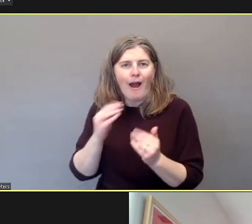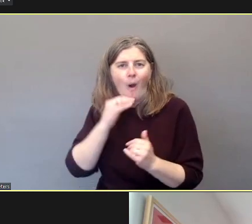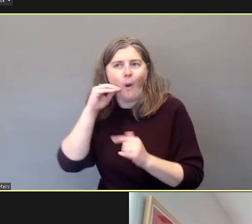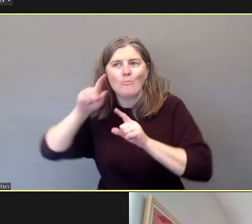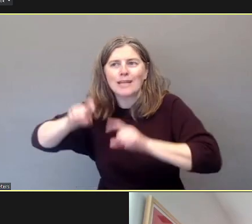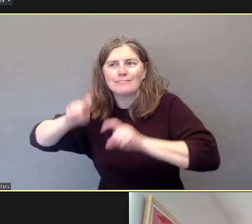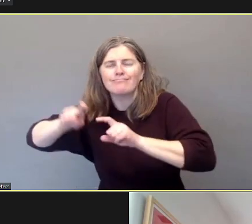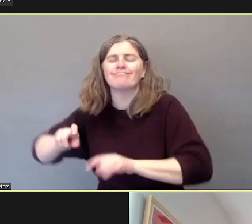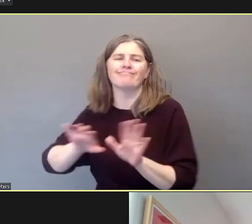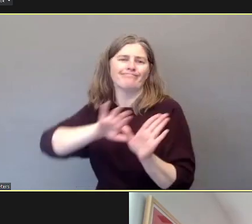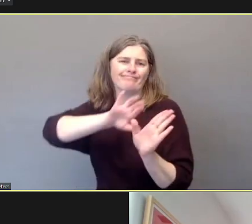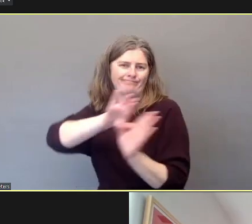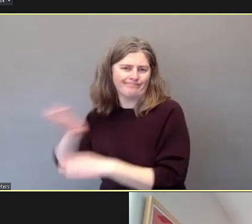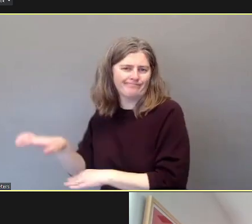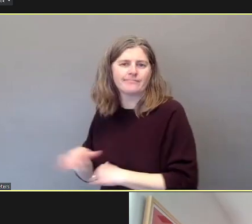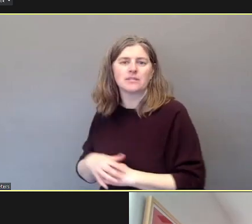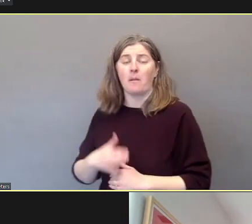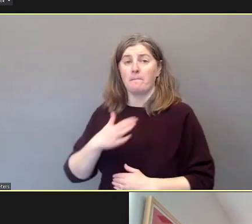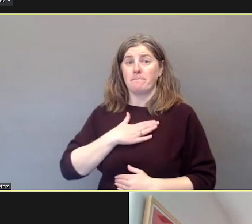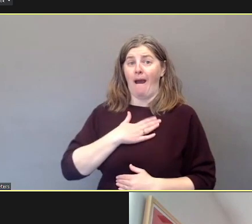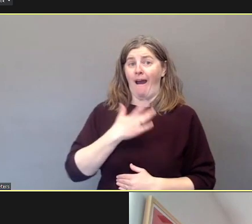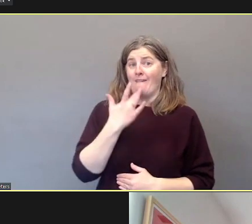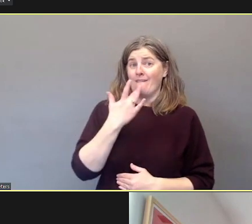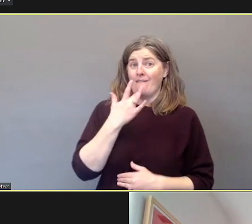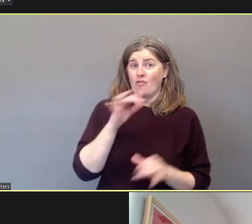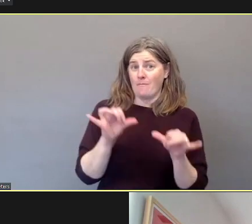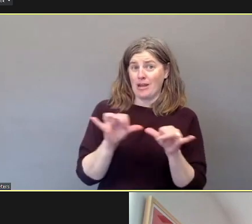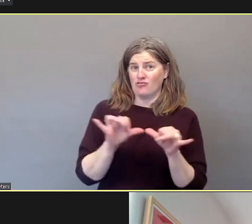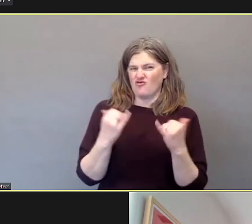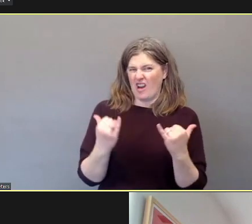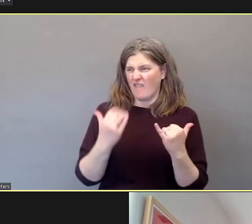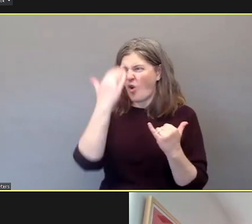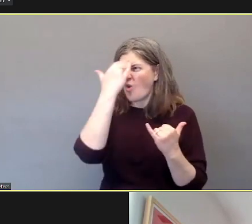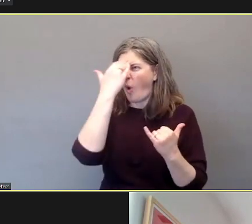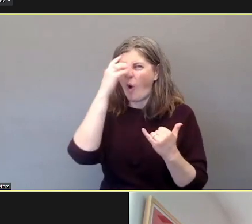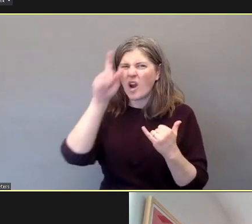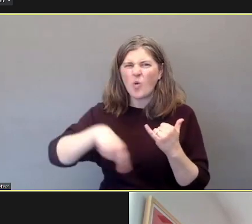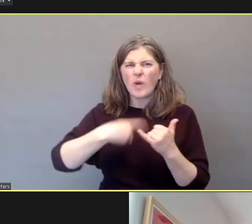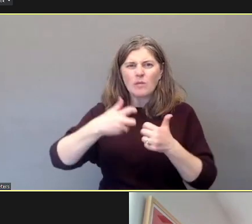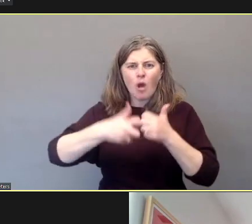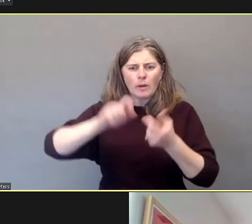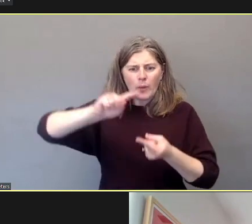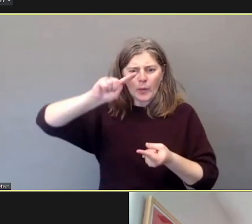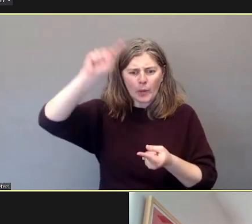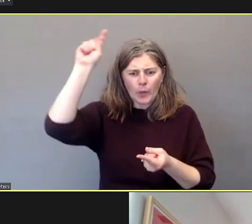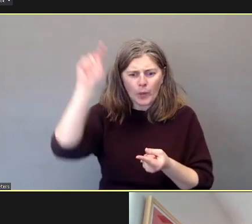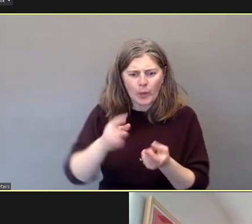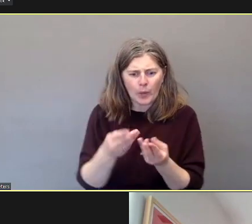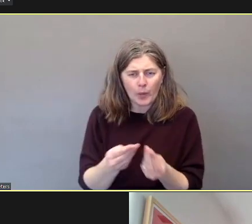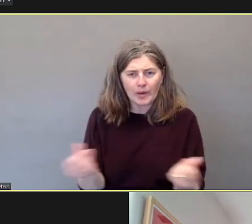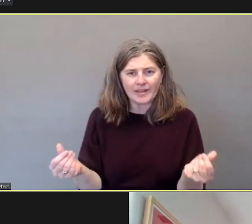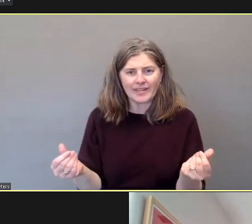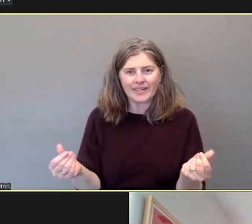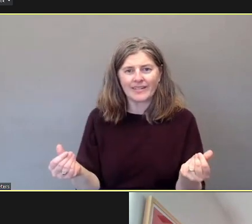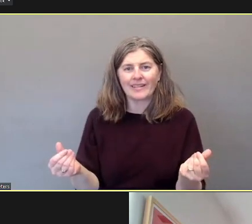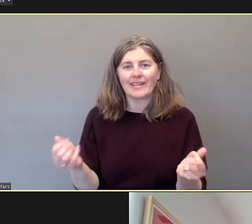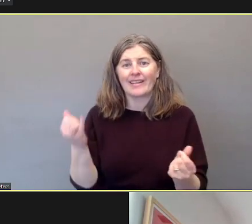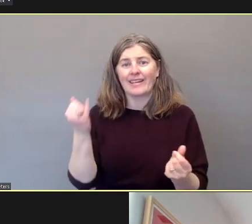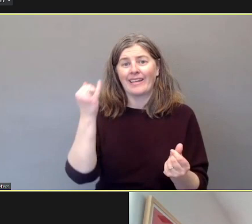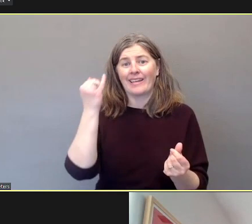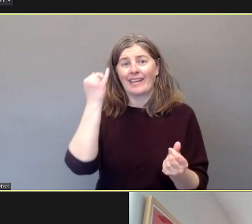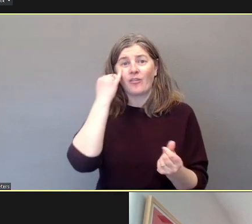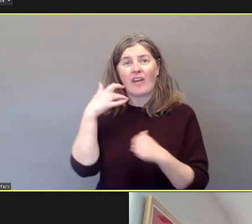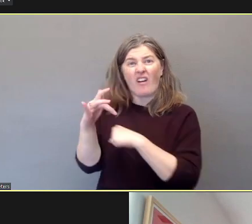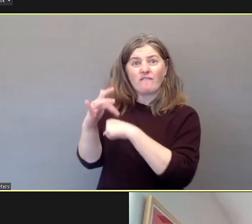I think if, my favorite metrics right now for knowing when the trouble is over in New Mexico is when we have open